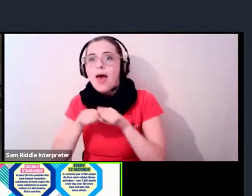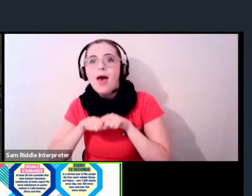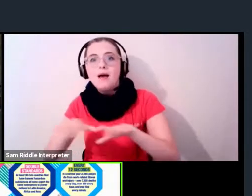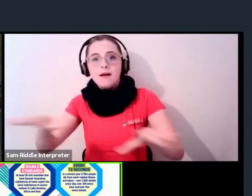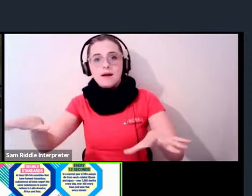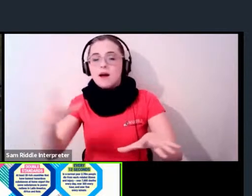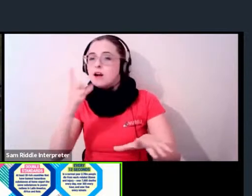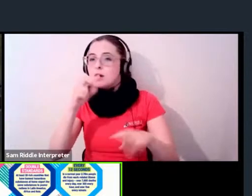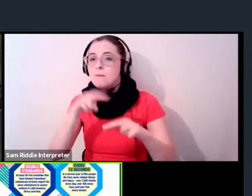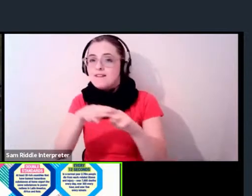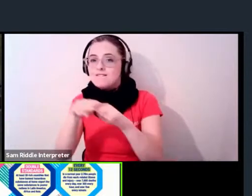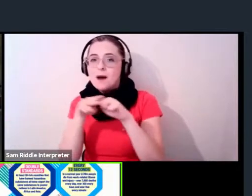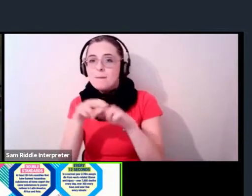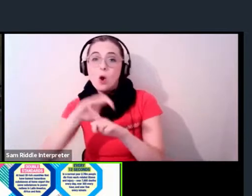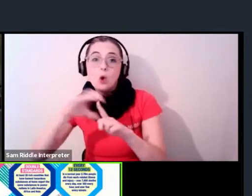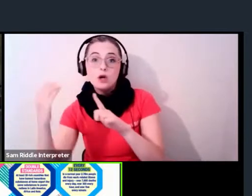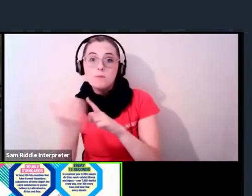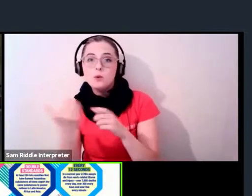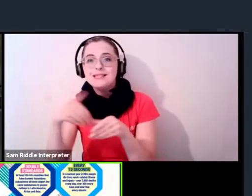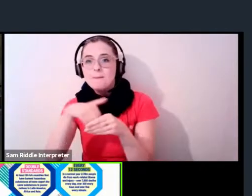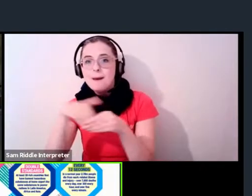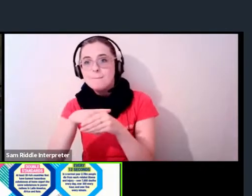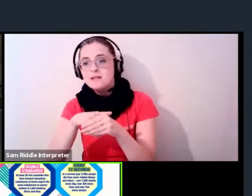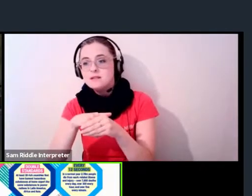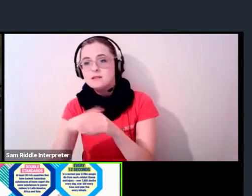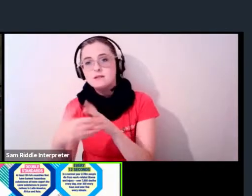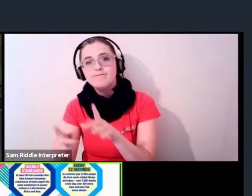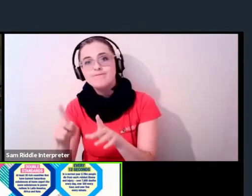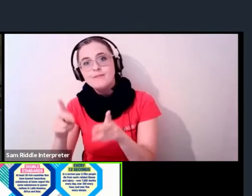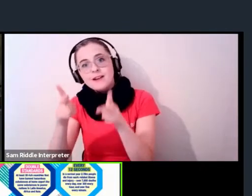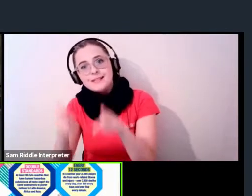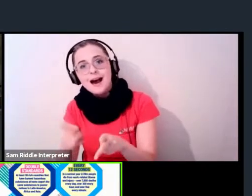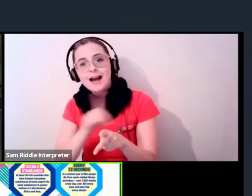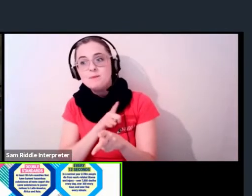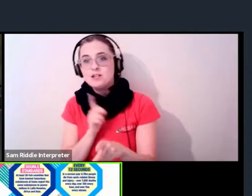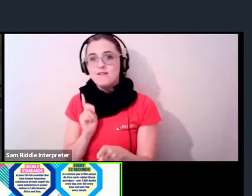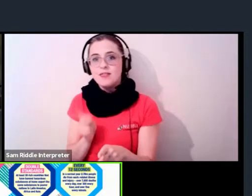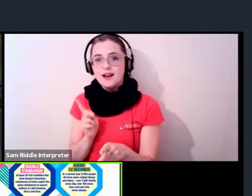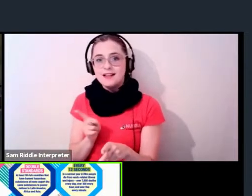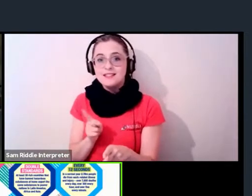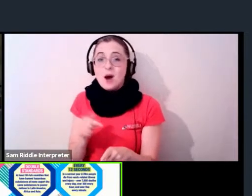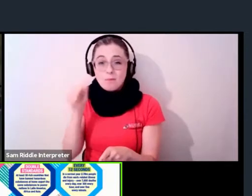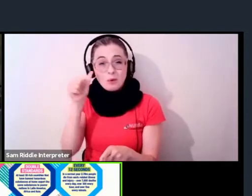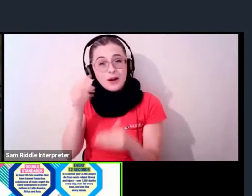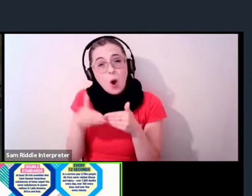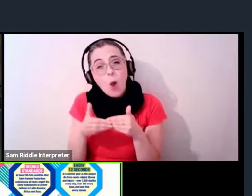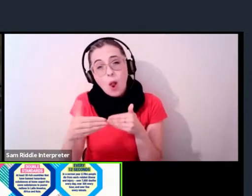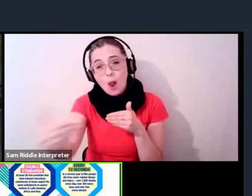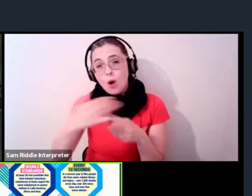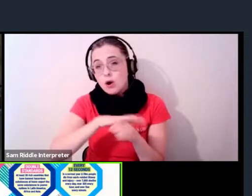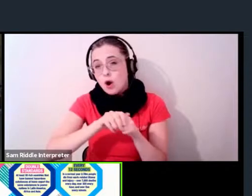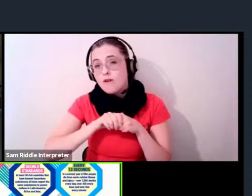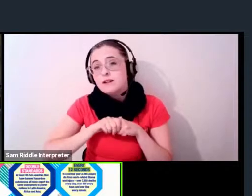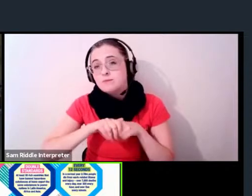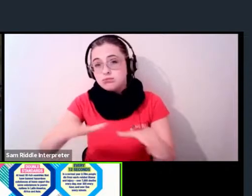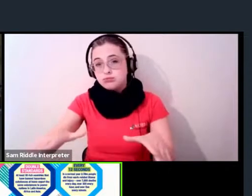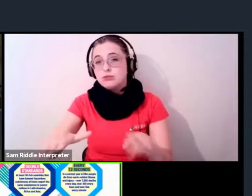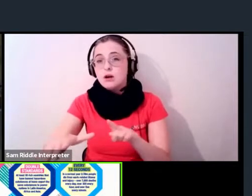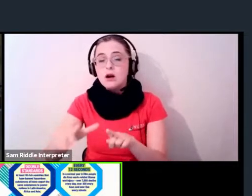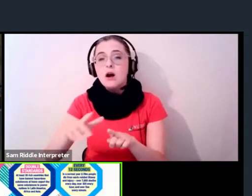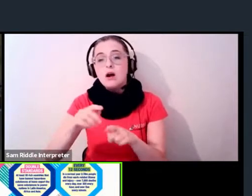could be families and community members who have died as a result of that. But we do know that long COVID will be the result for many of those